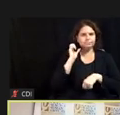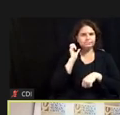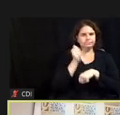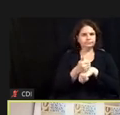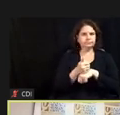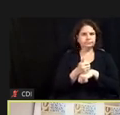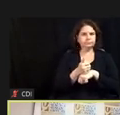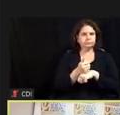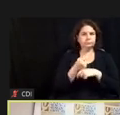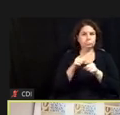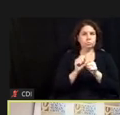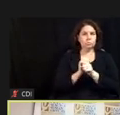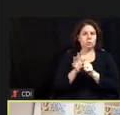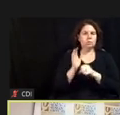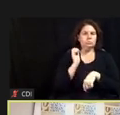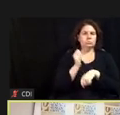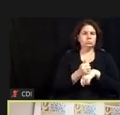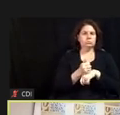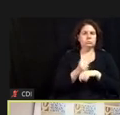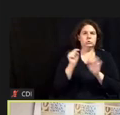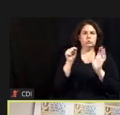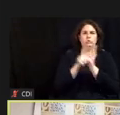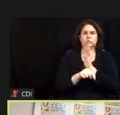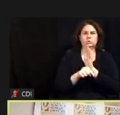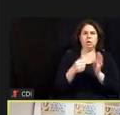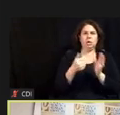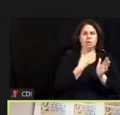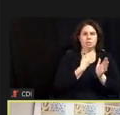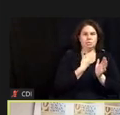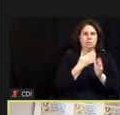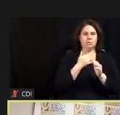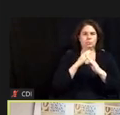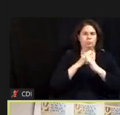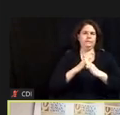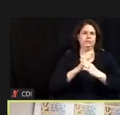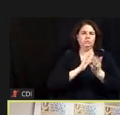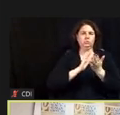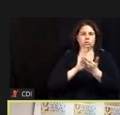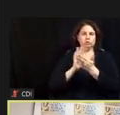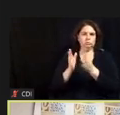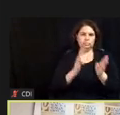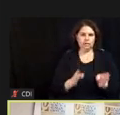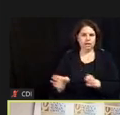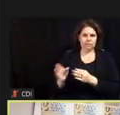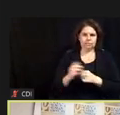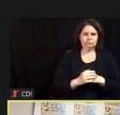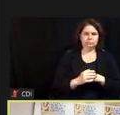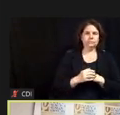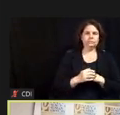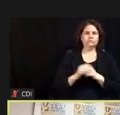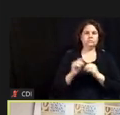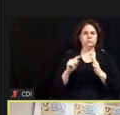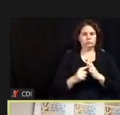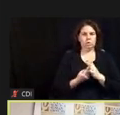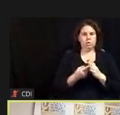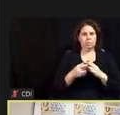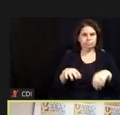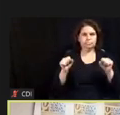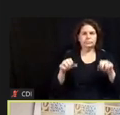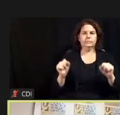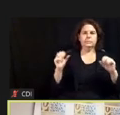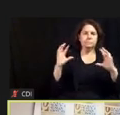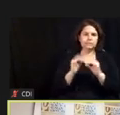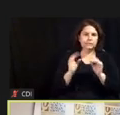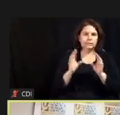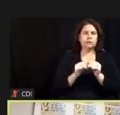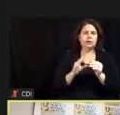our suicide prevention plan, and we've started our collaborative meetings and community supports. So